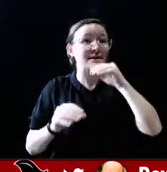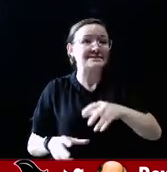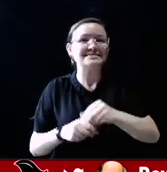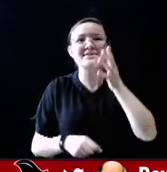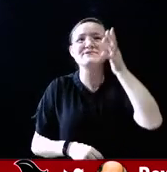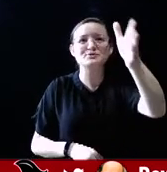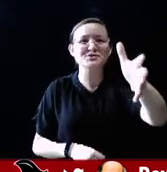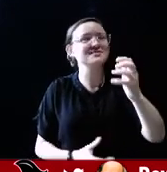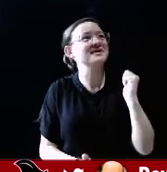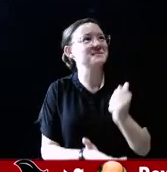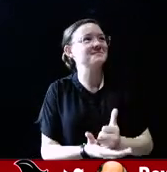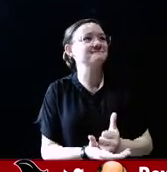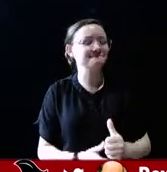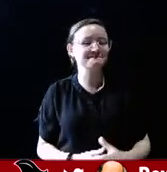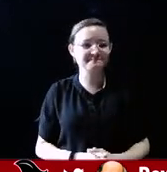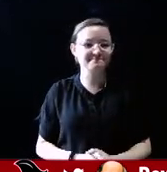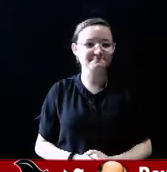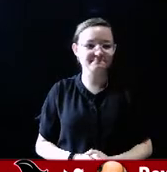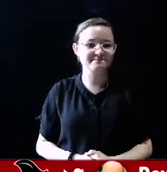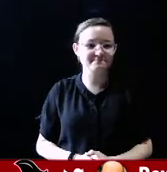Amen.